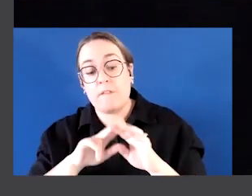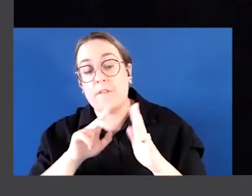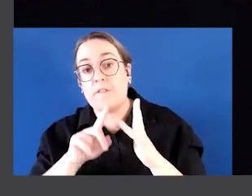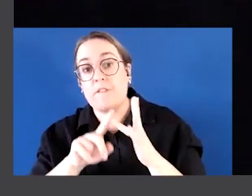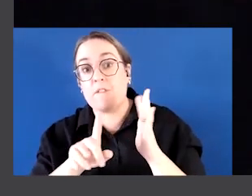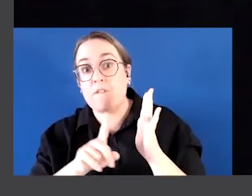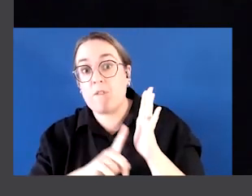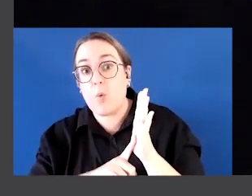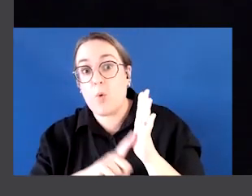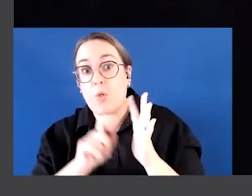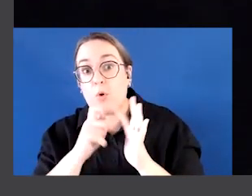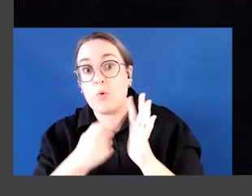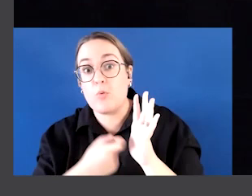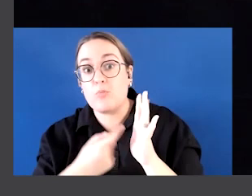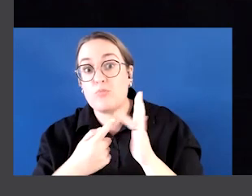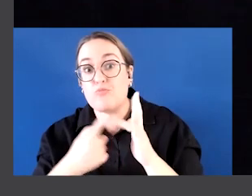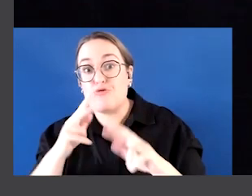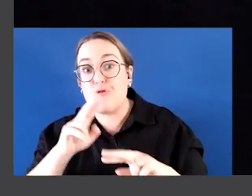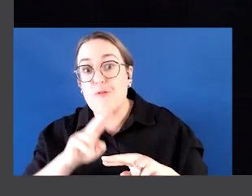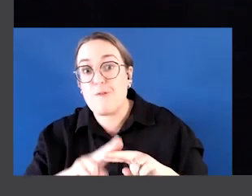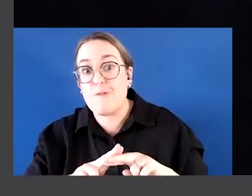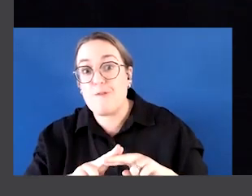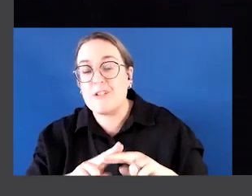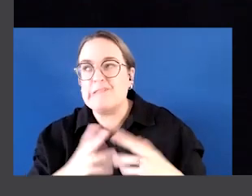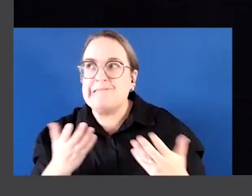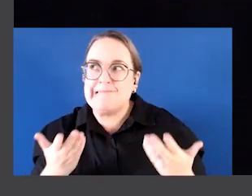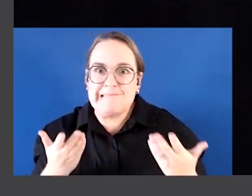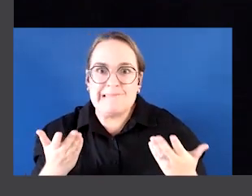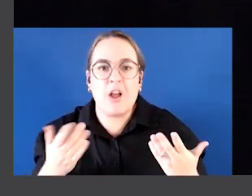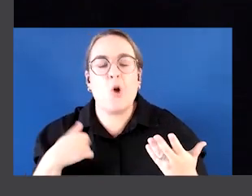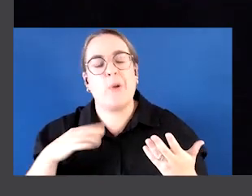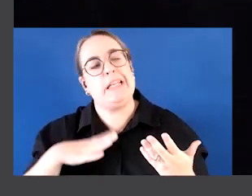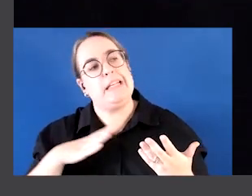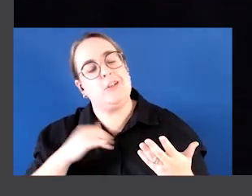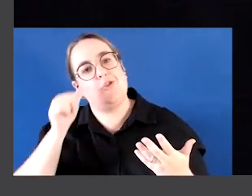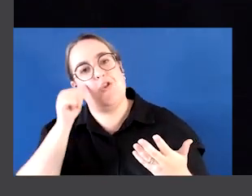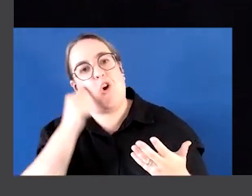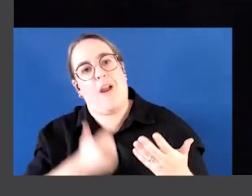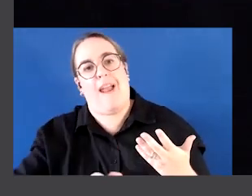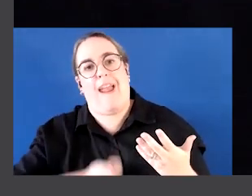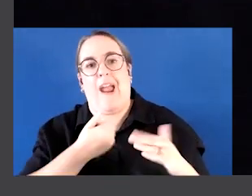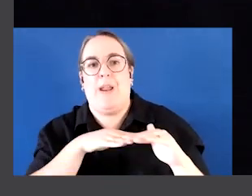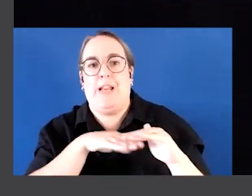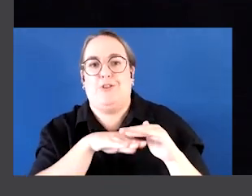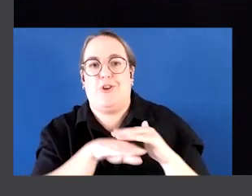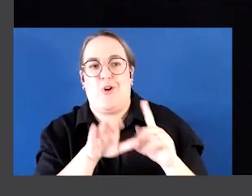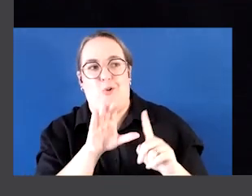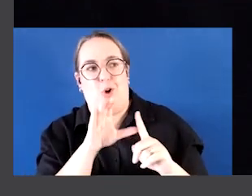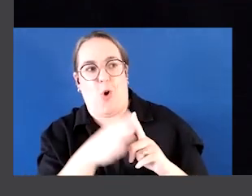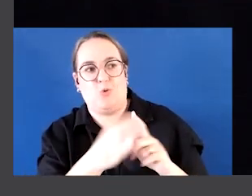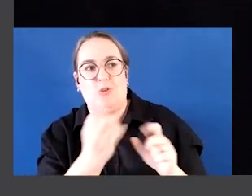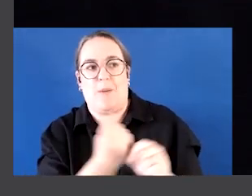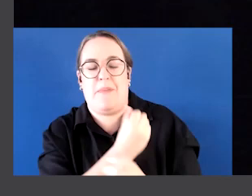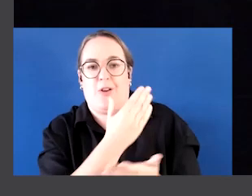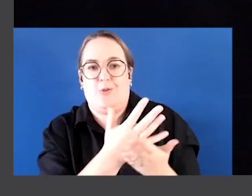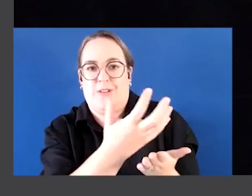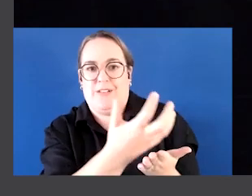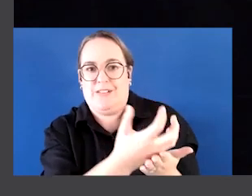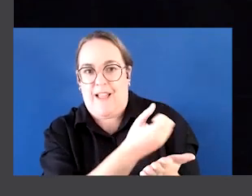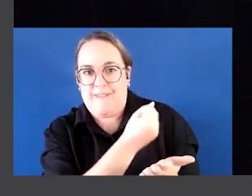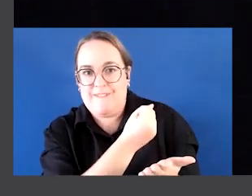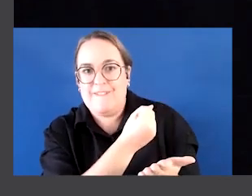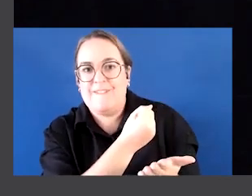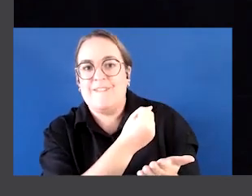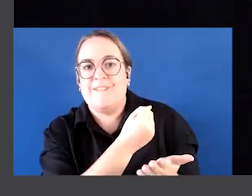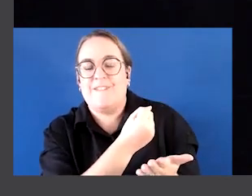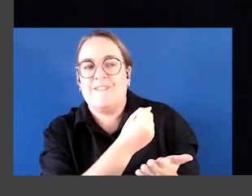foolproof. And it is an ongoing task to get to know our own internal cultures and to make them as safe